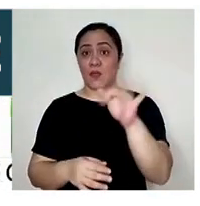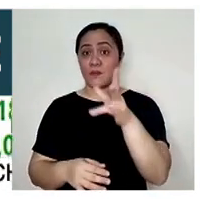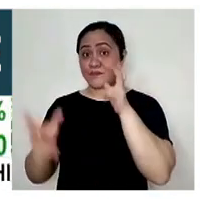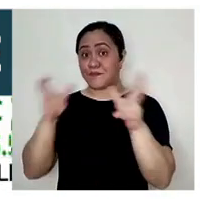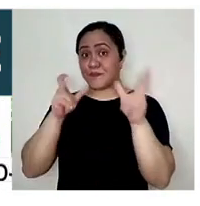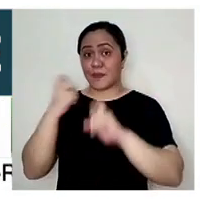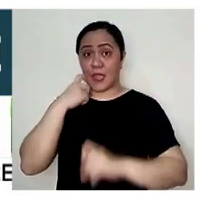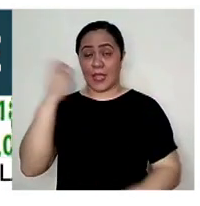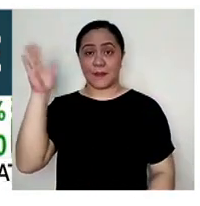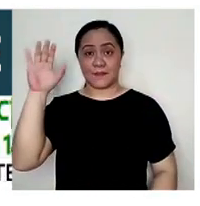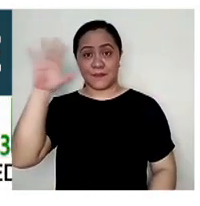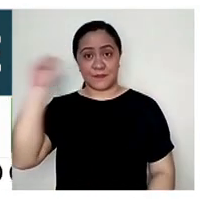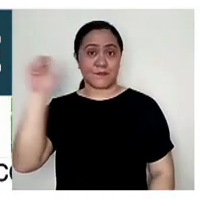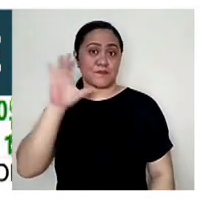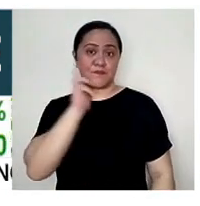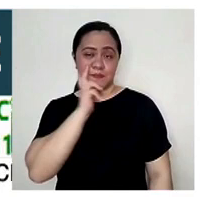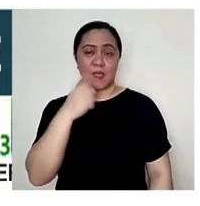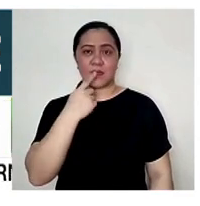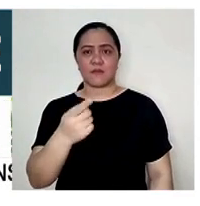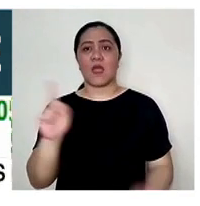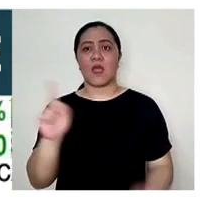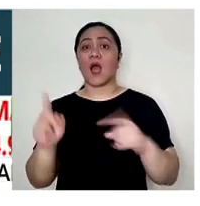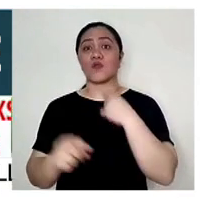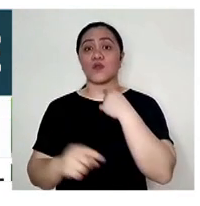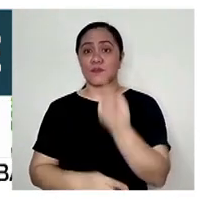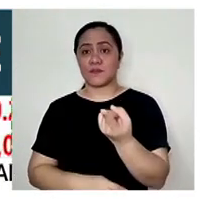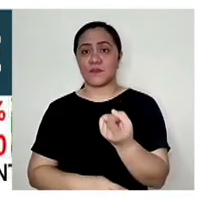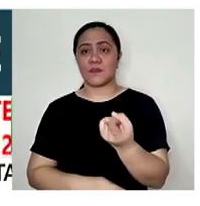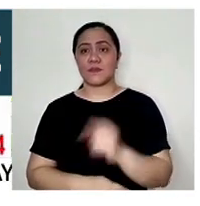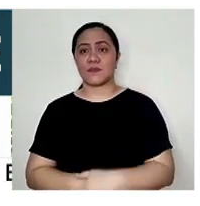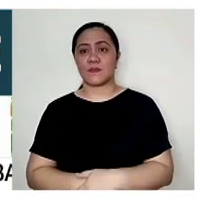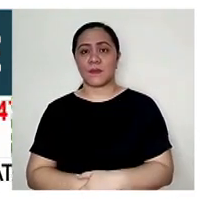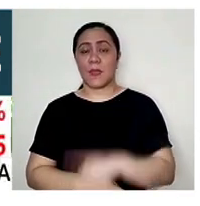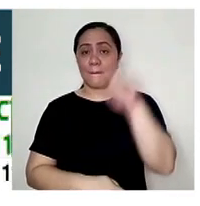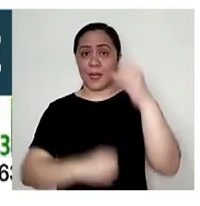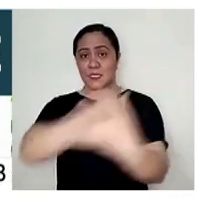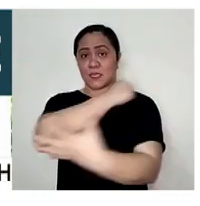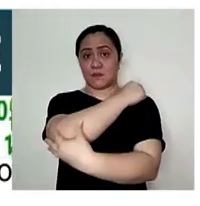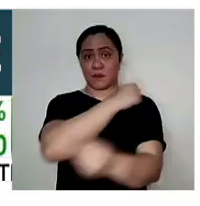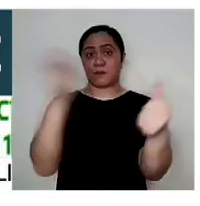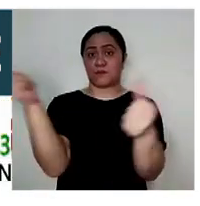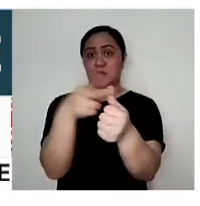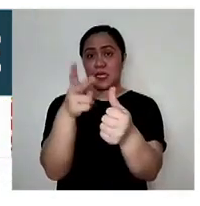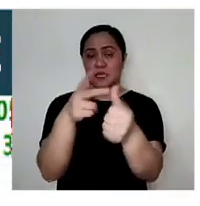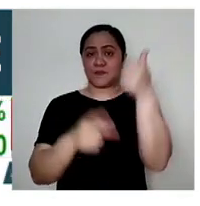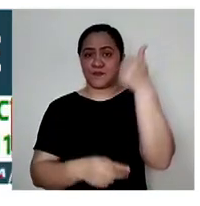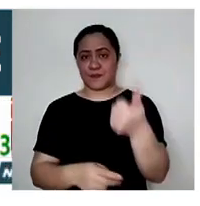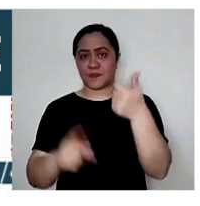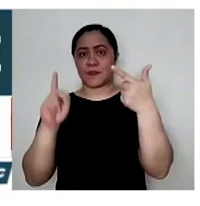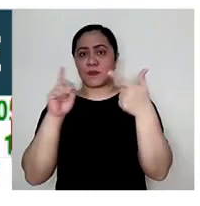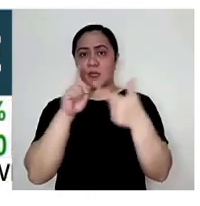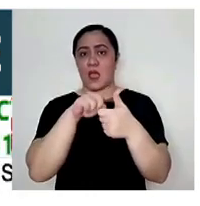is what he wants to happen. He said that the poor should be vaccinated first. Those who don't have money to pay for the